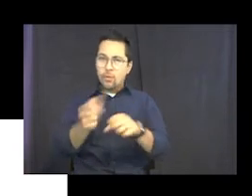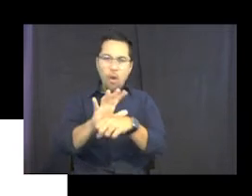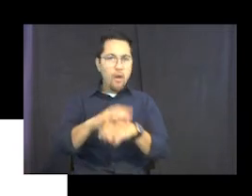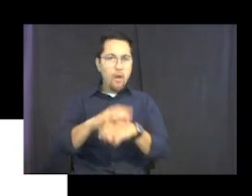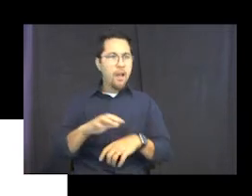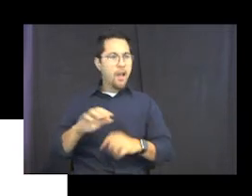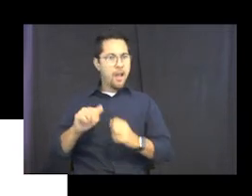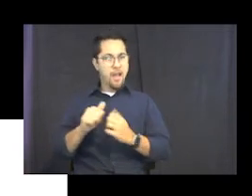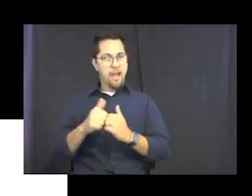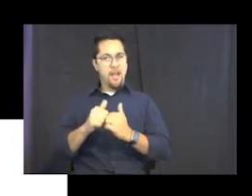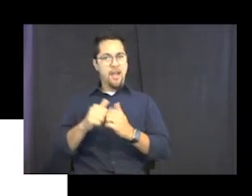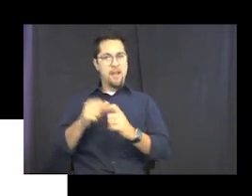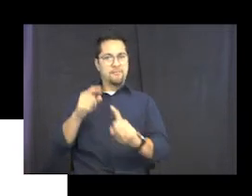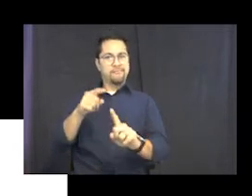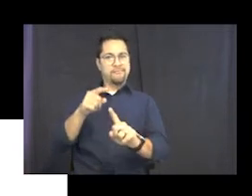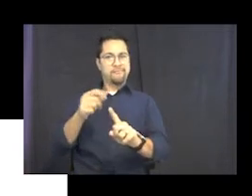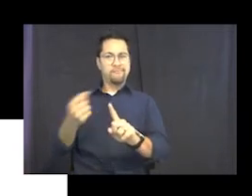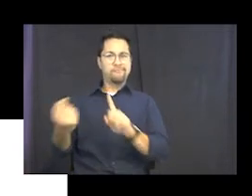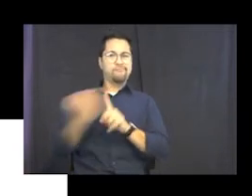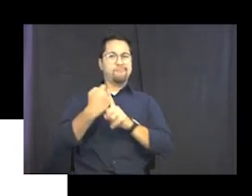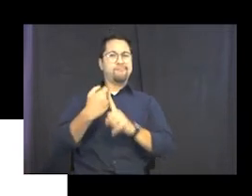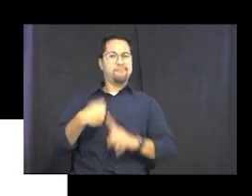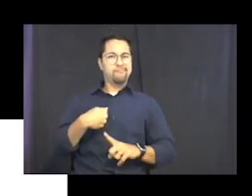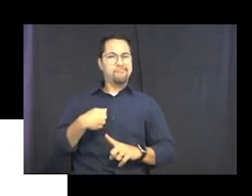it really affect me